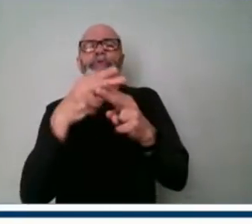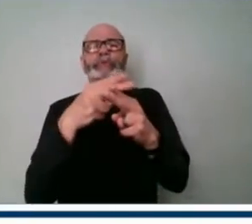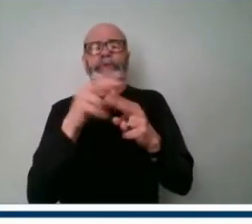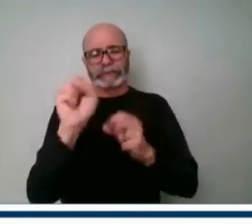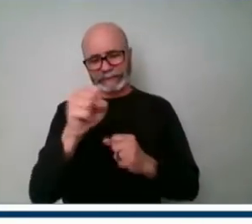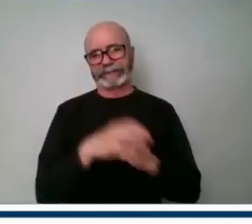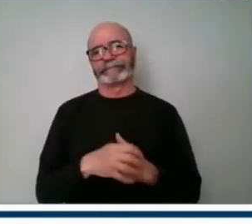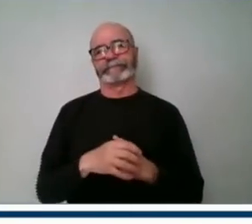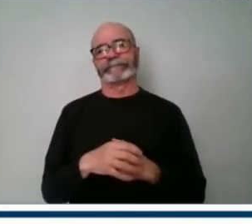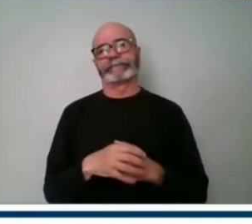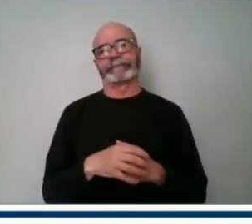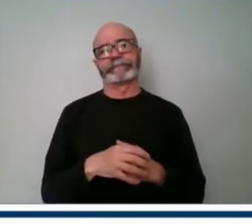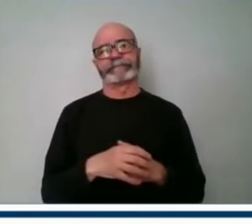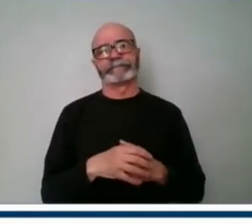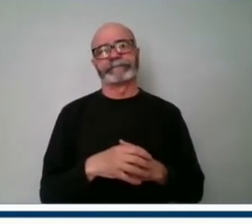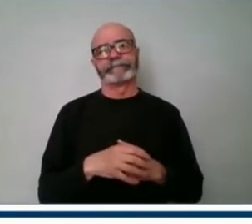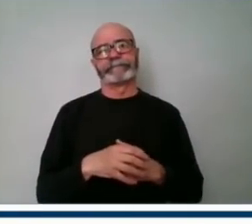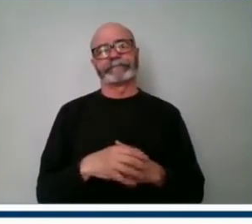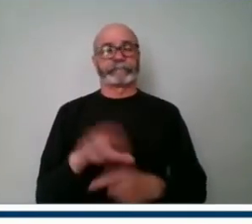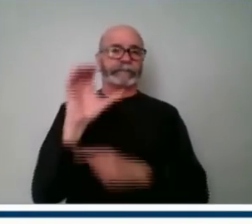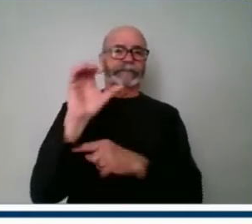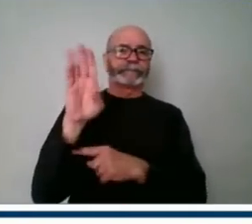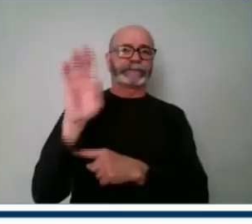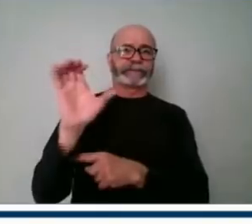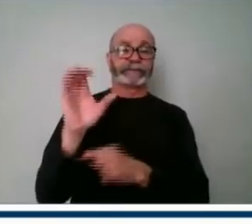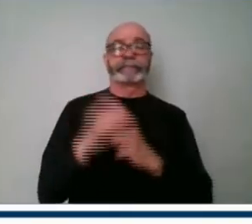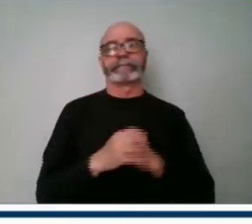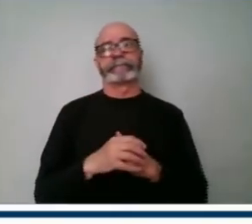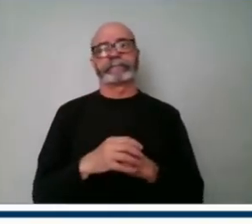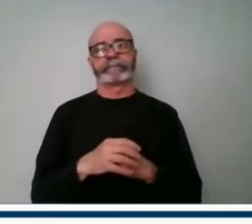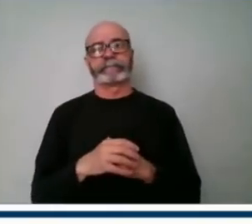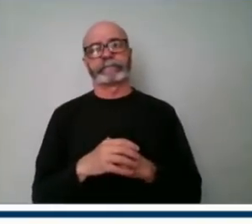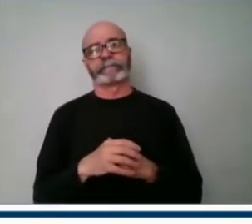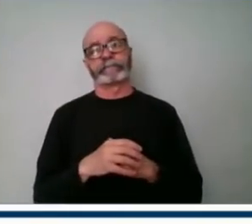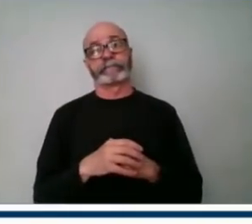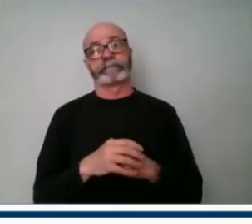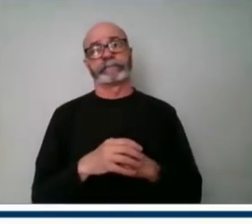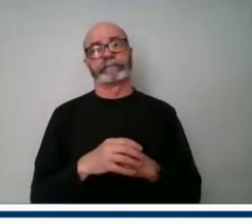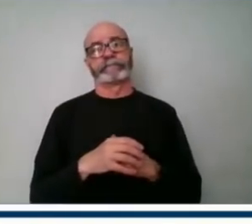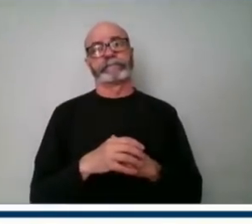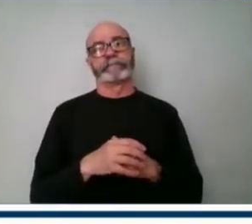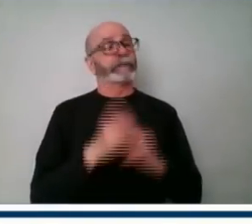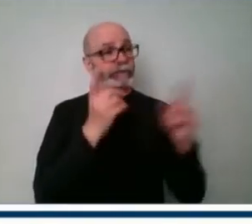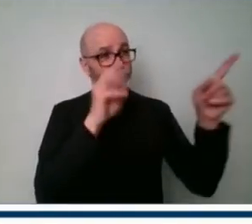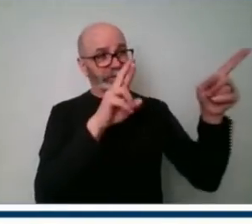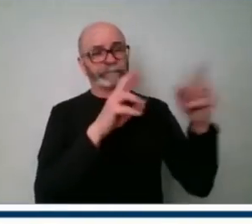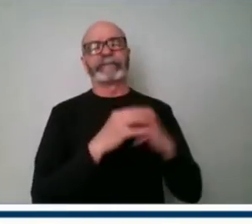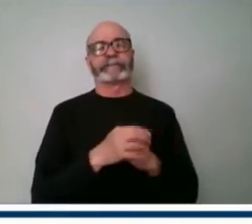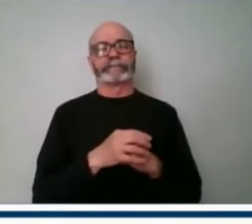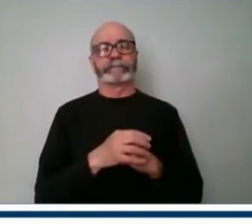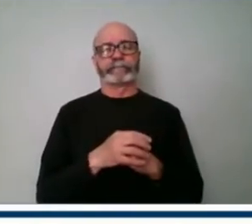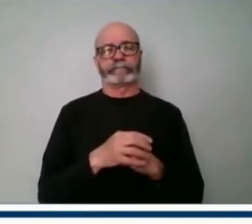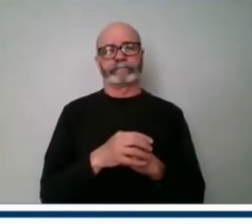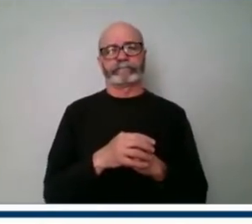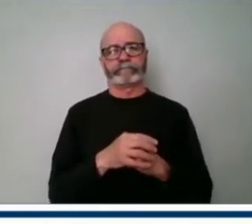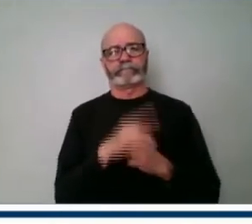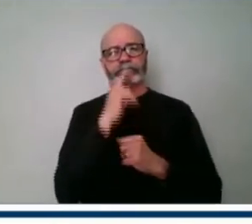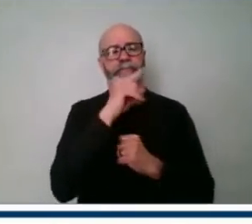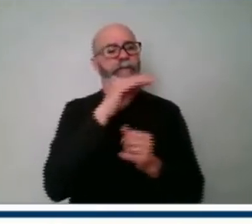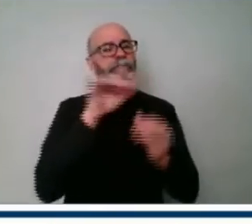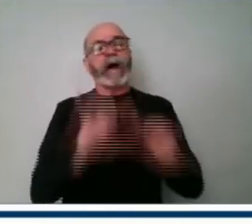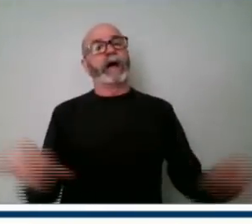Jean? Good afternoon, Dr. Strang. You have repeatedly said, and again today, that using age is the best and quickest way to distribute